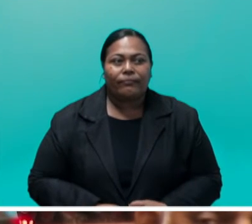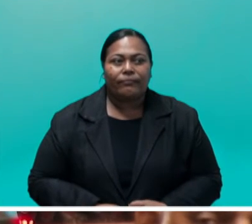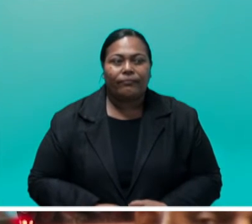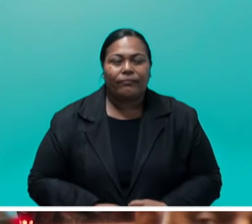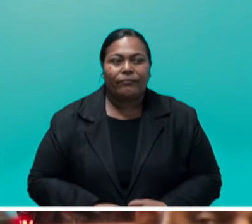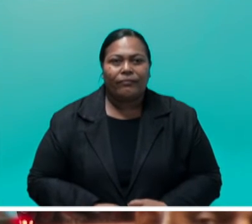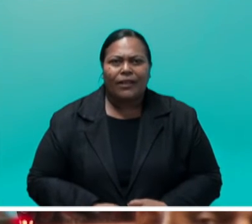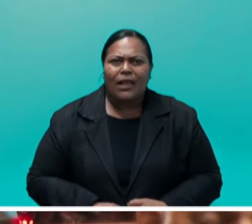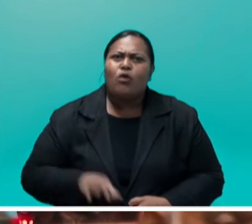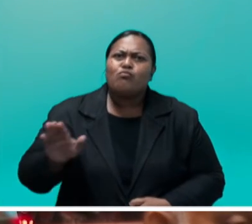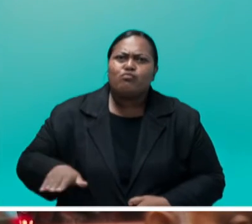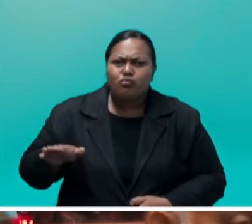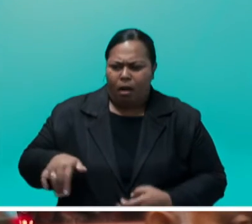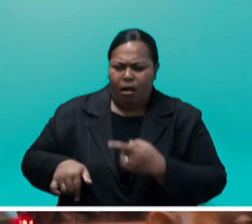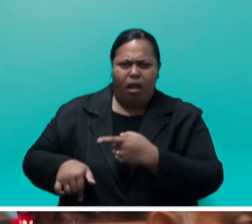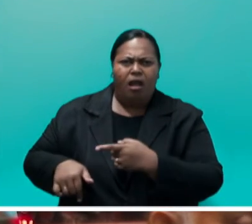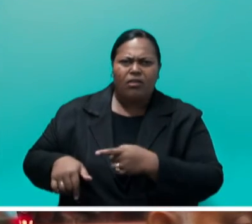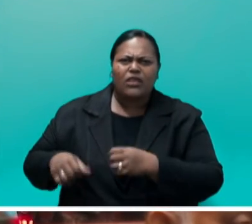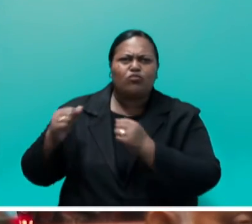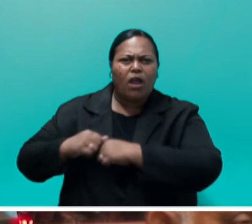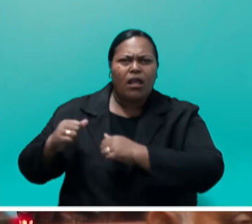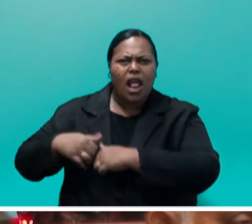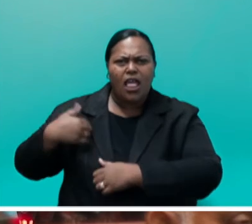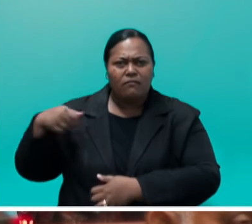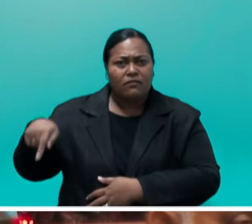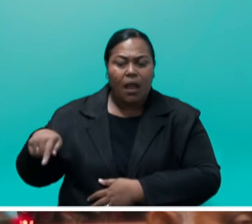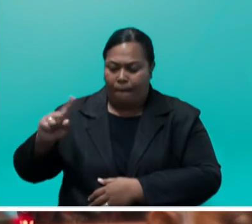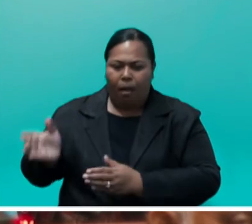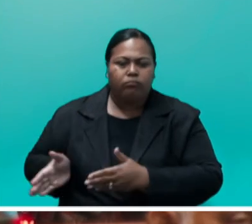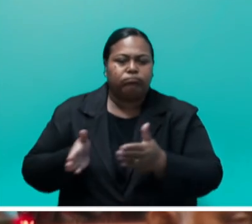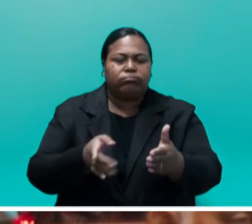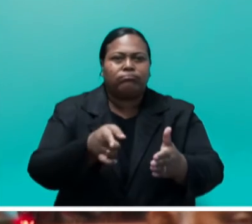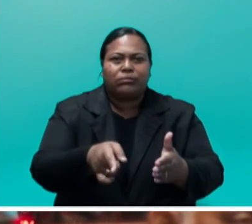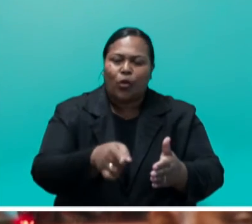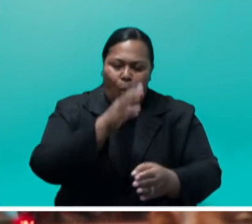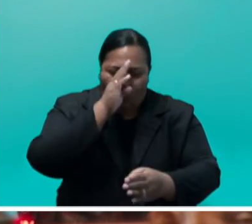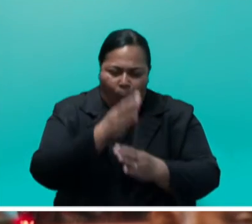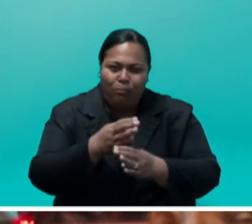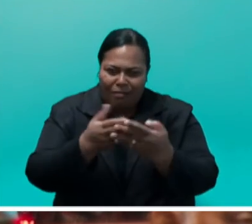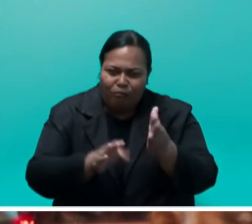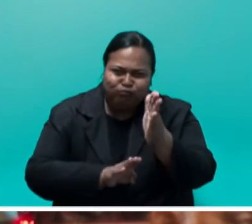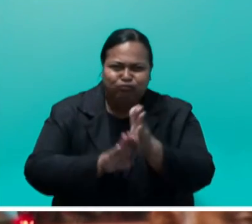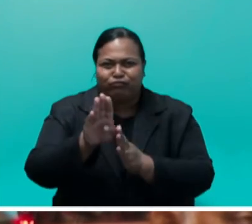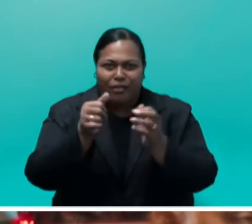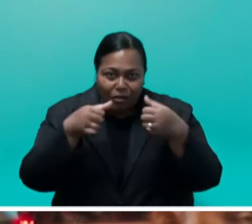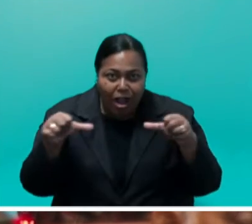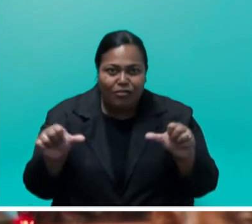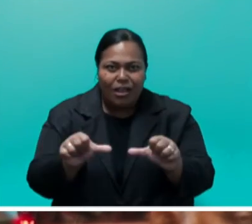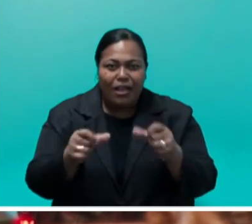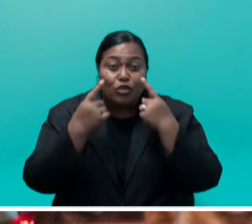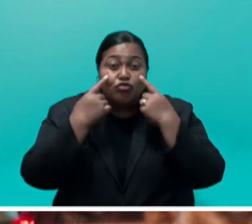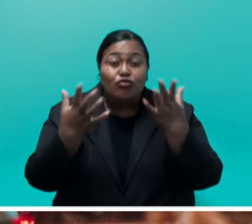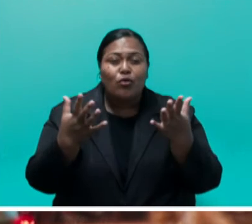situation living in informal settlements to a life full of hope, where they have thrived in agriculture, ensured their